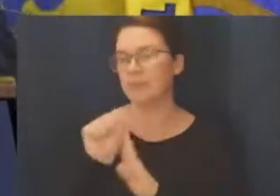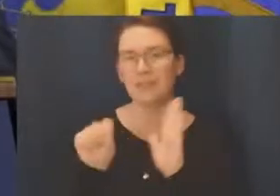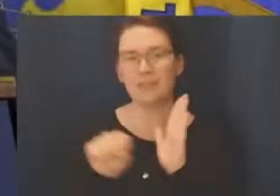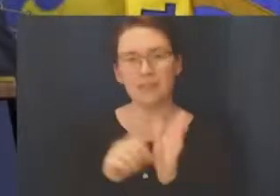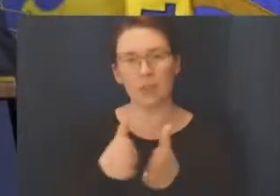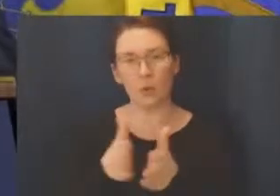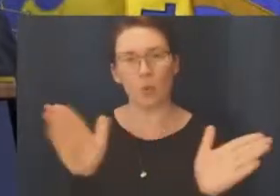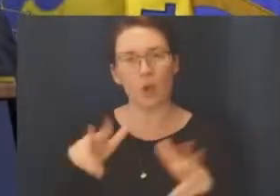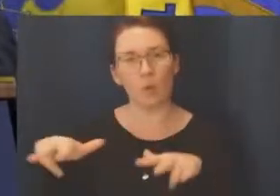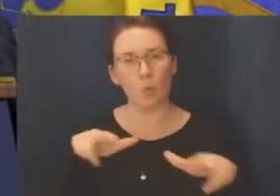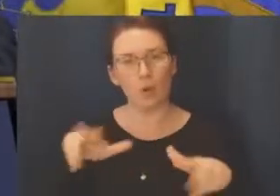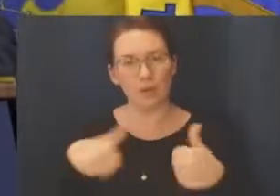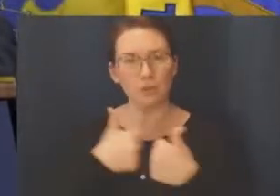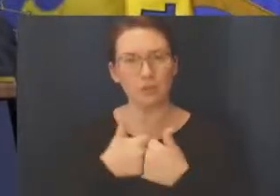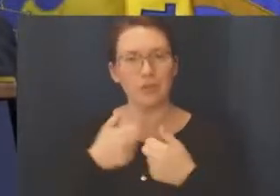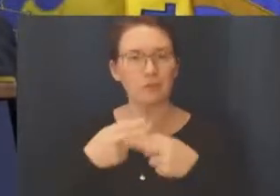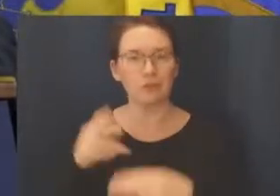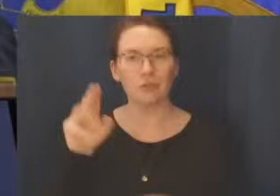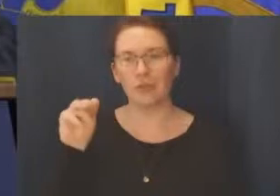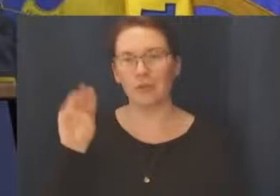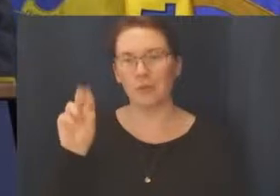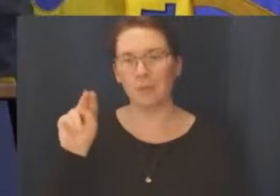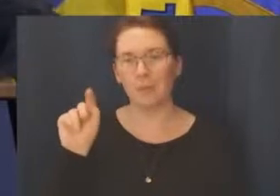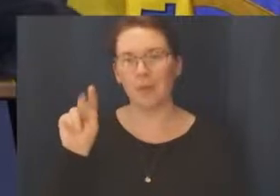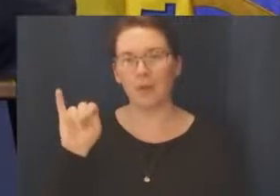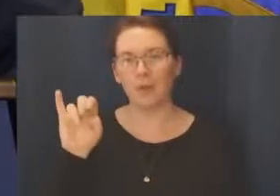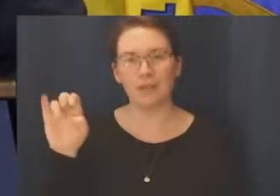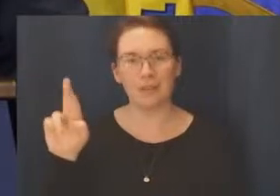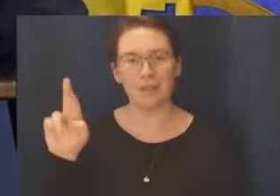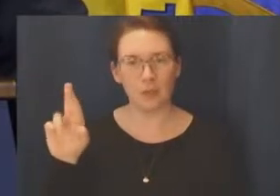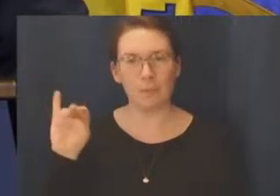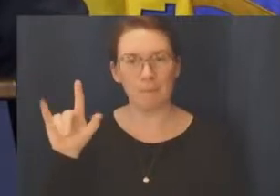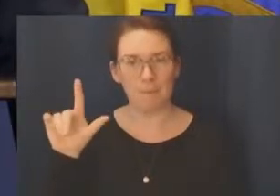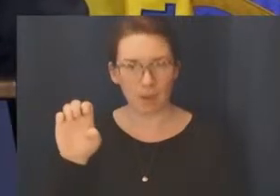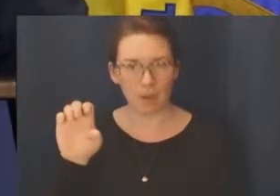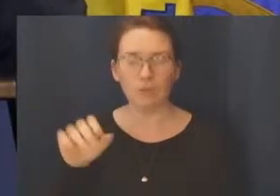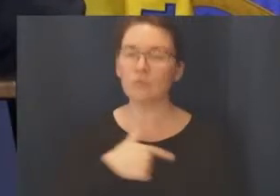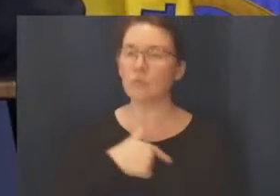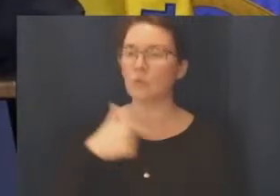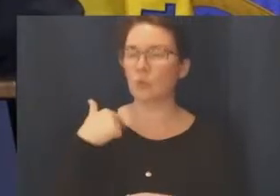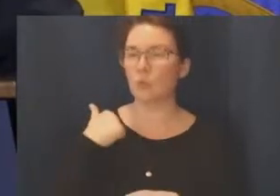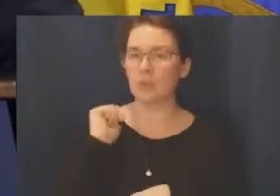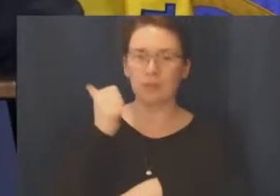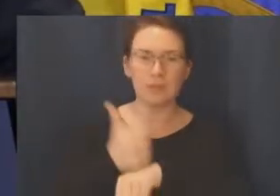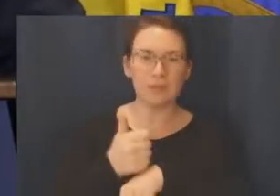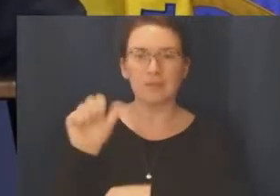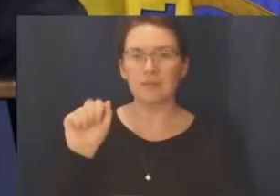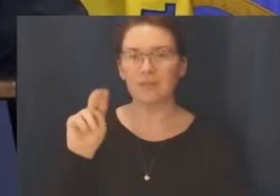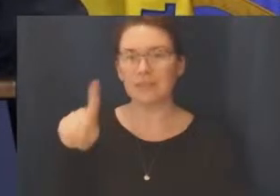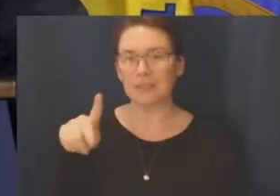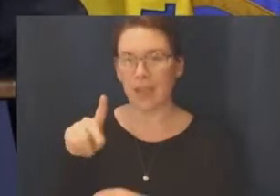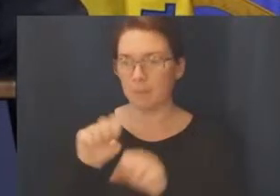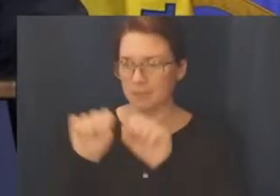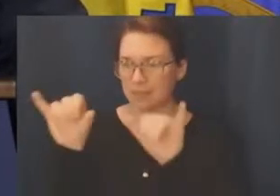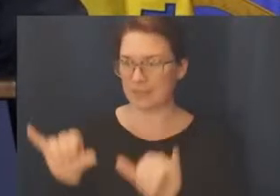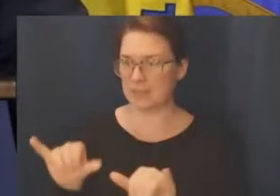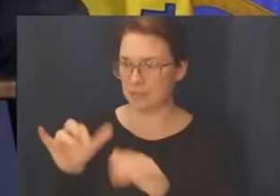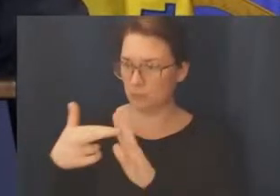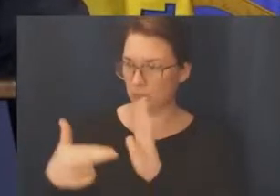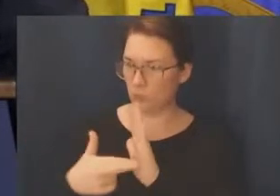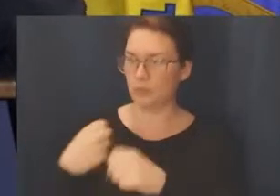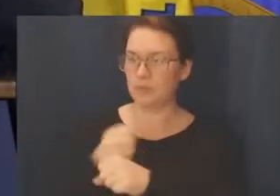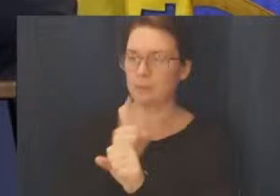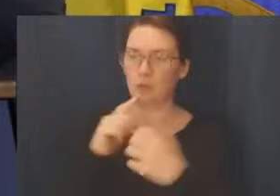Mile. We're reforming our SNAP system to reward healthy choices. And we're holding a line on harmful food